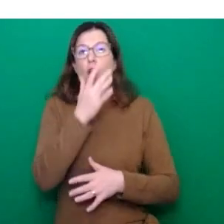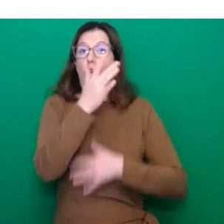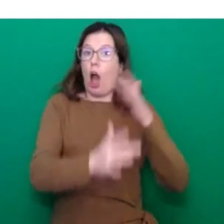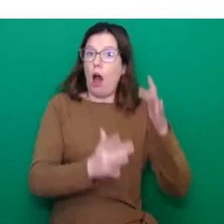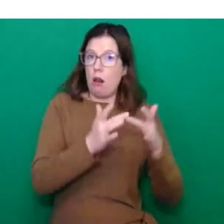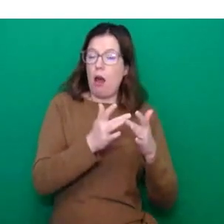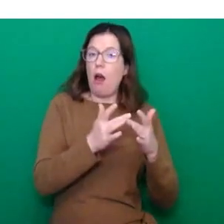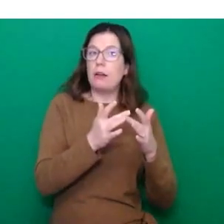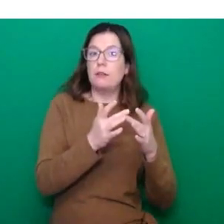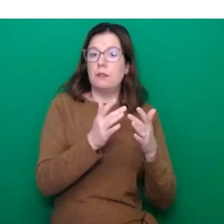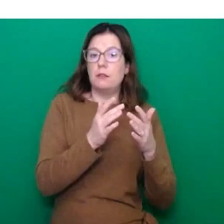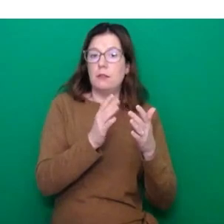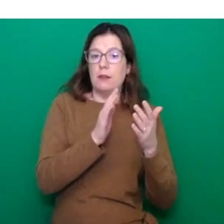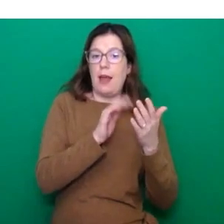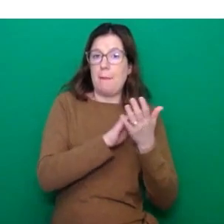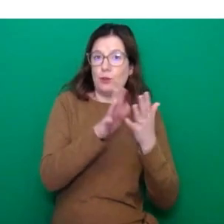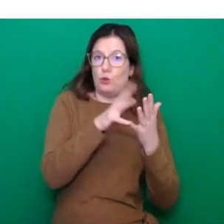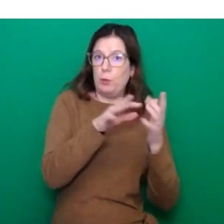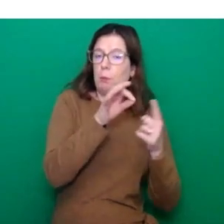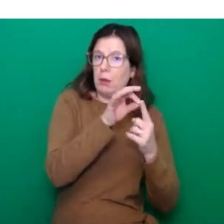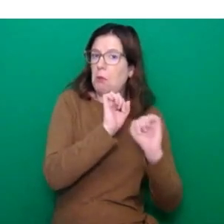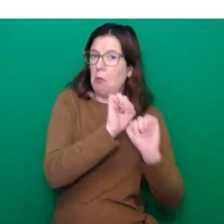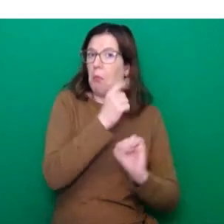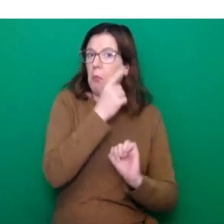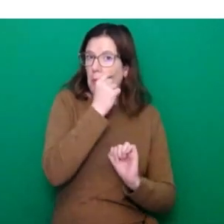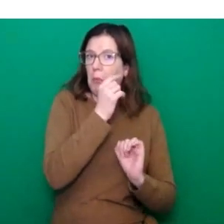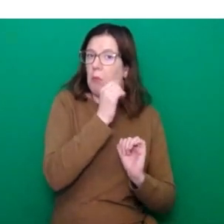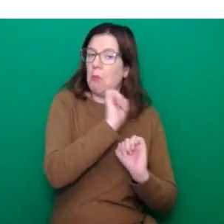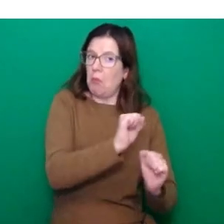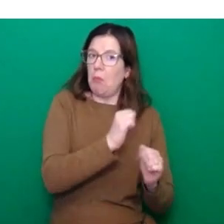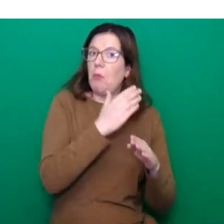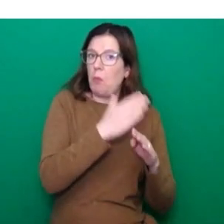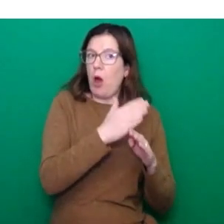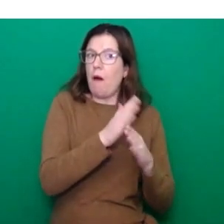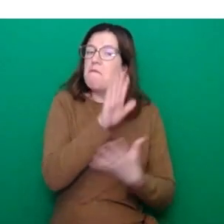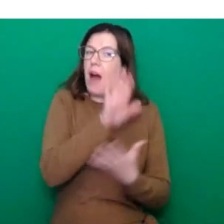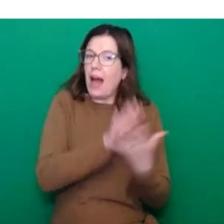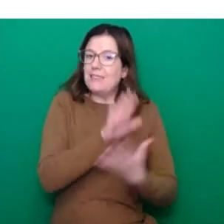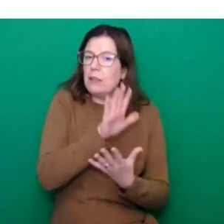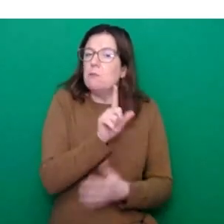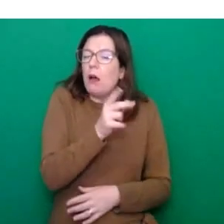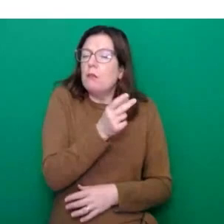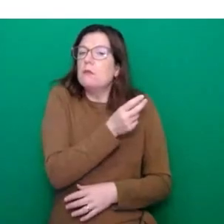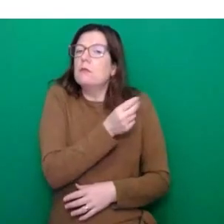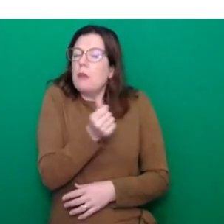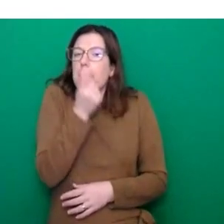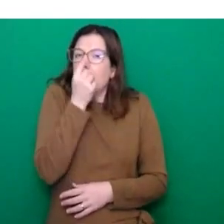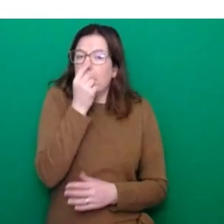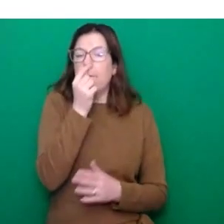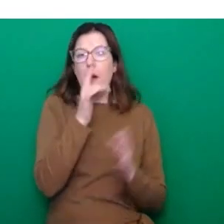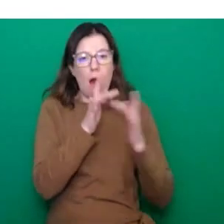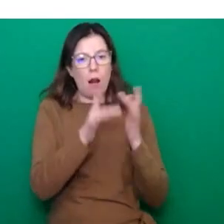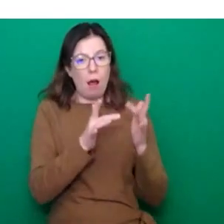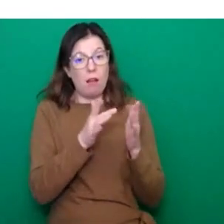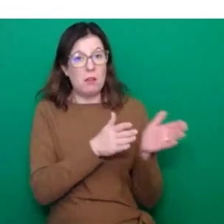for MHWPs. There'll be some possibility of that. A good chunk of the work will be face to face, but there'll be some options to do some work online. I think